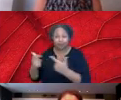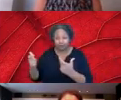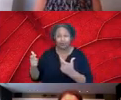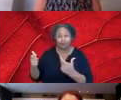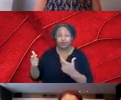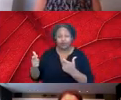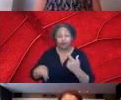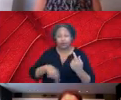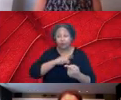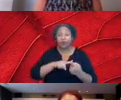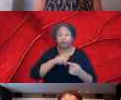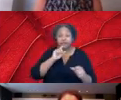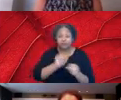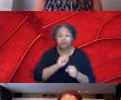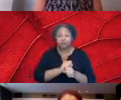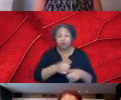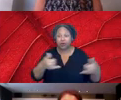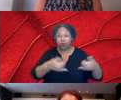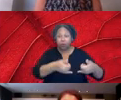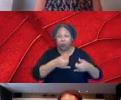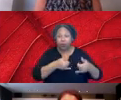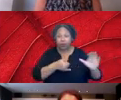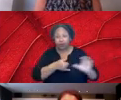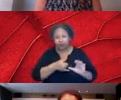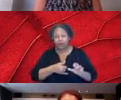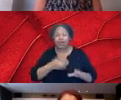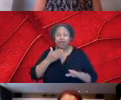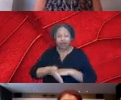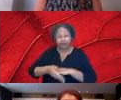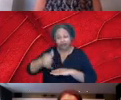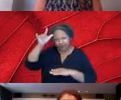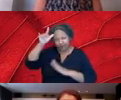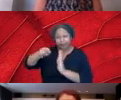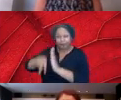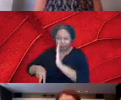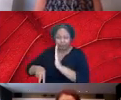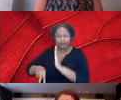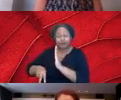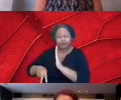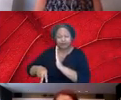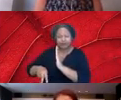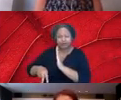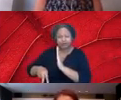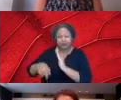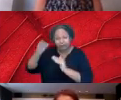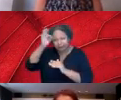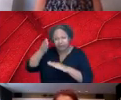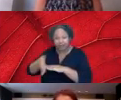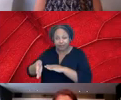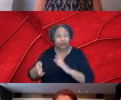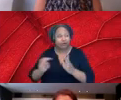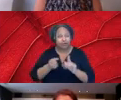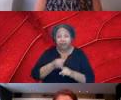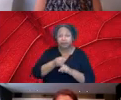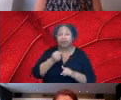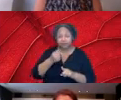actual award, when I won the award, it was just after the burial, like the actual homegoing. So it was impactful that